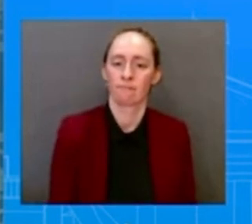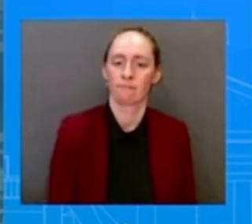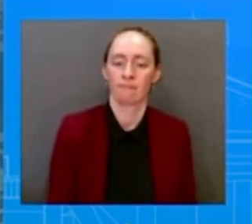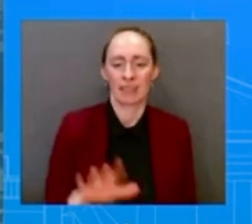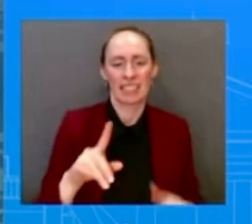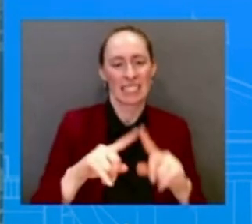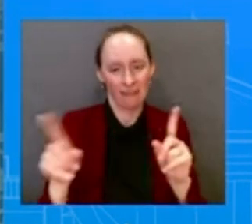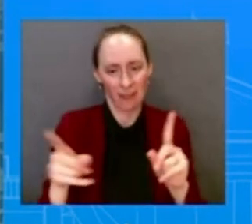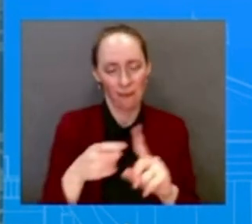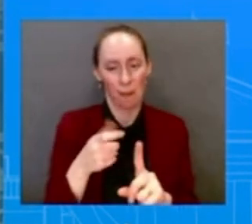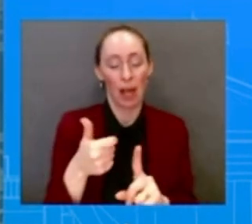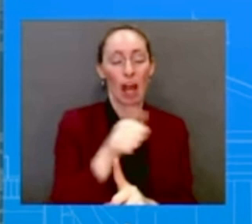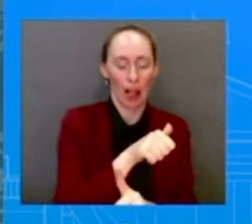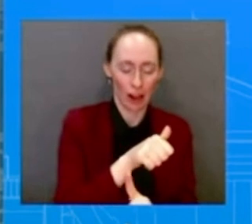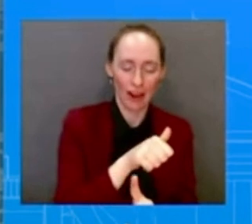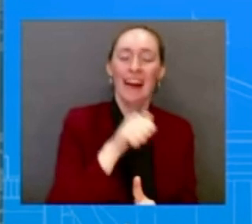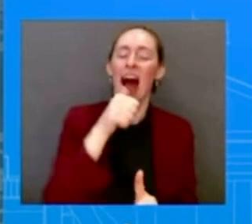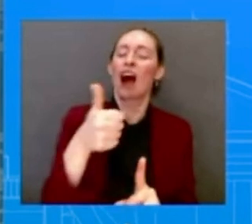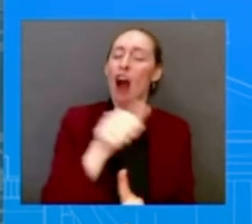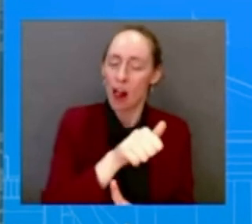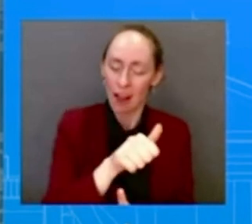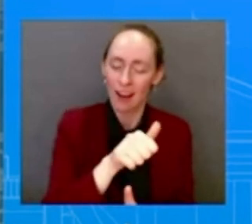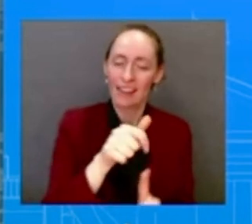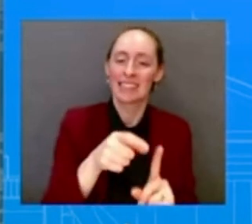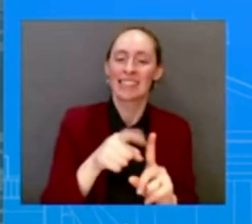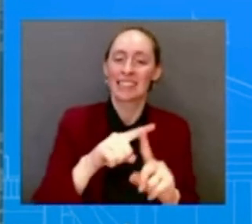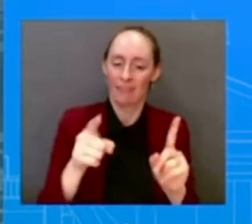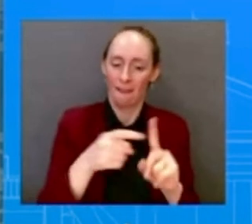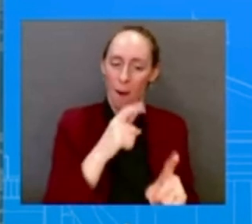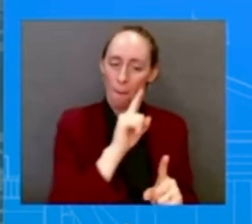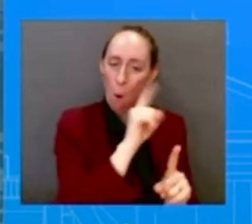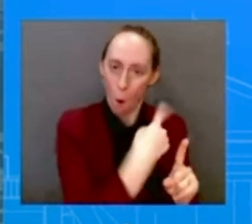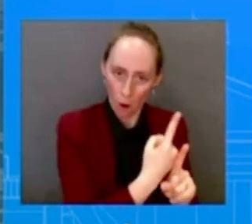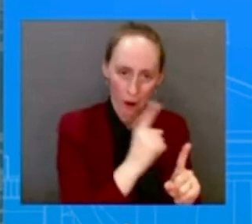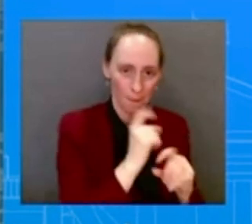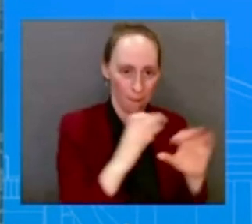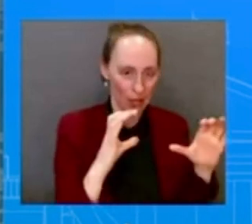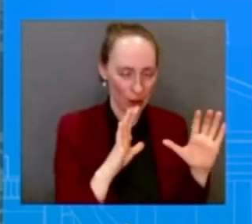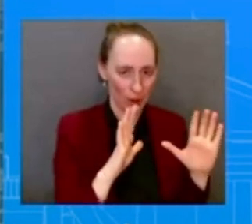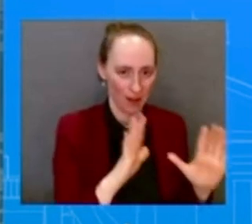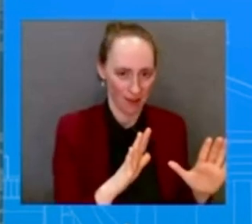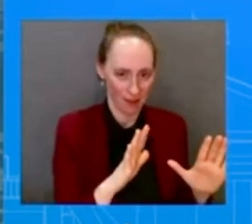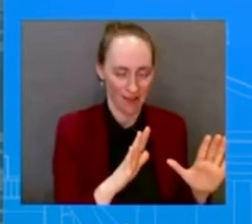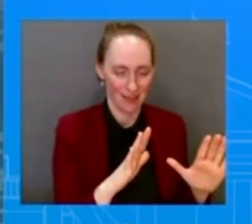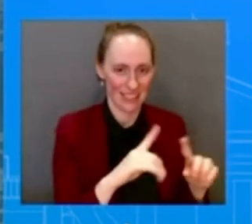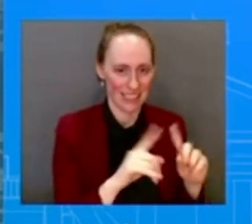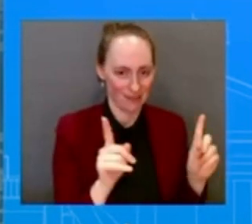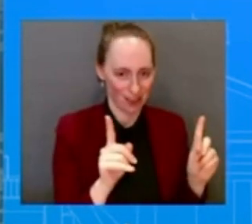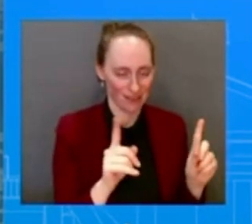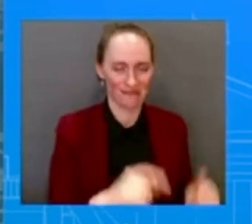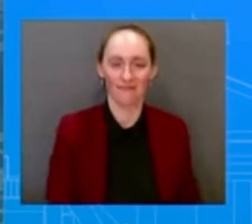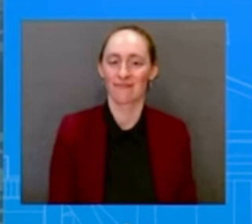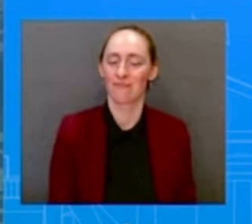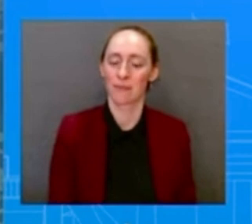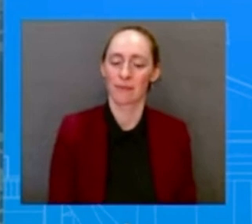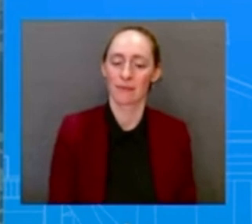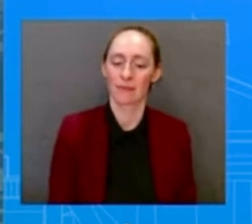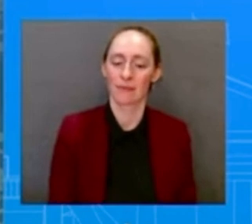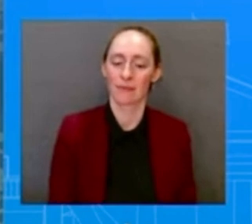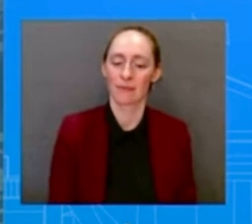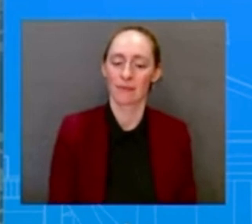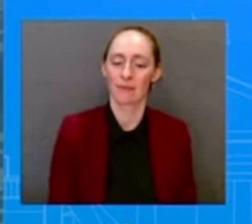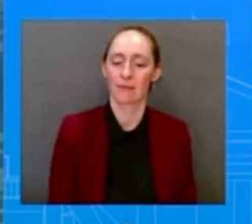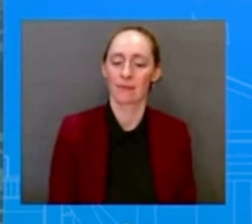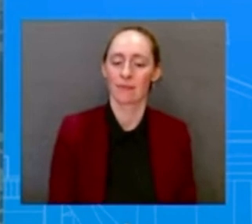because we also had several days to track that. So there was a limit to how much they could divine. Also, it was detected at